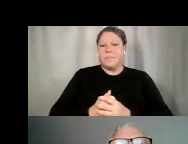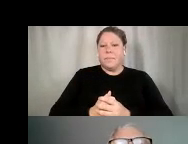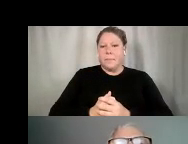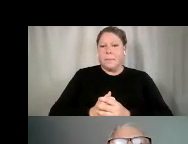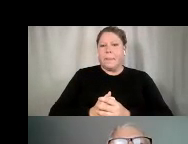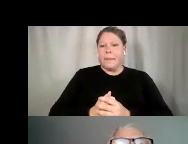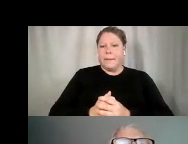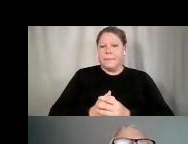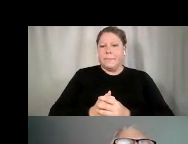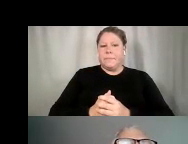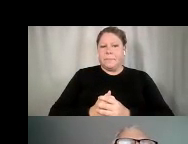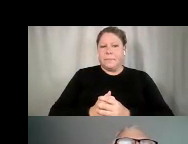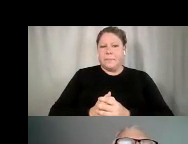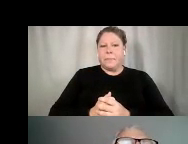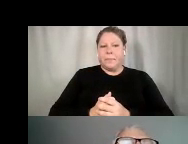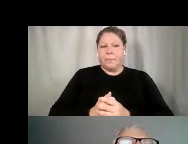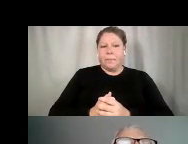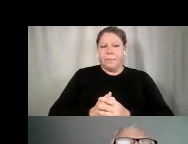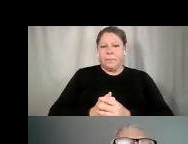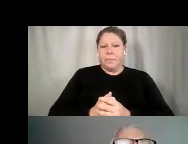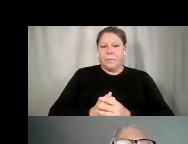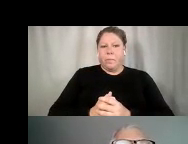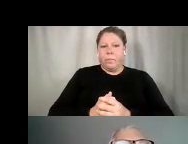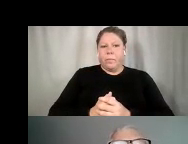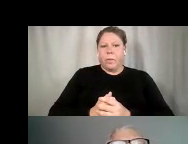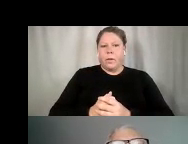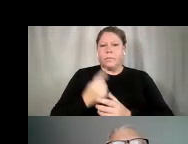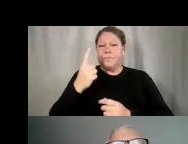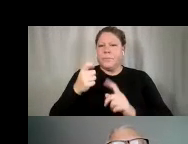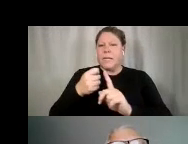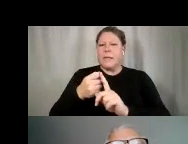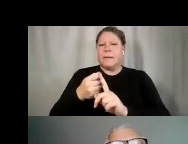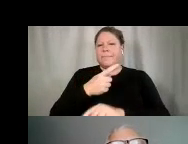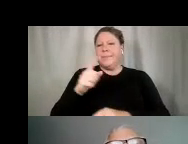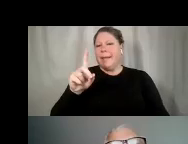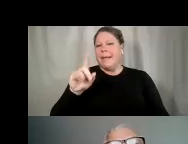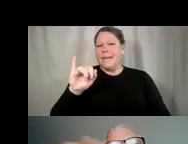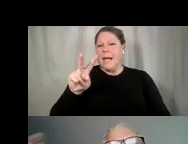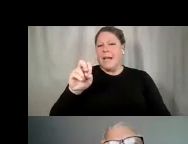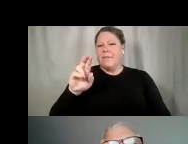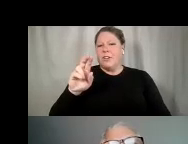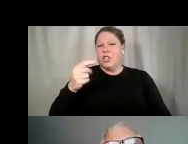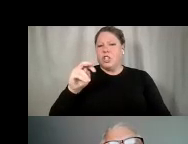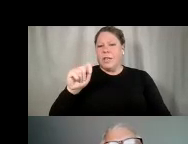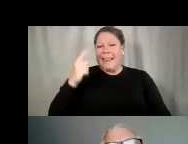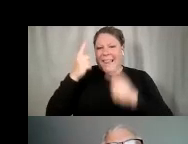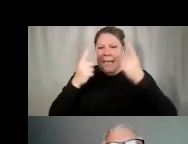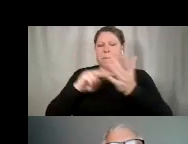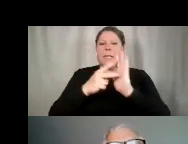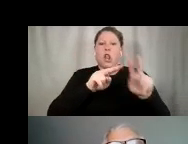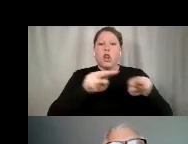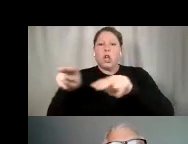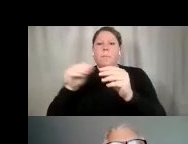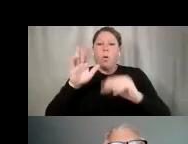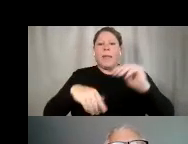facilitation ventures. One is divergent thinking, being able to look at more than one thing, being able to